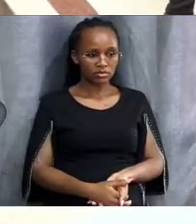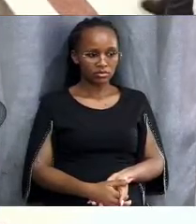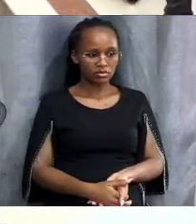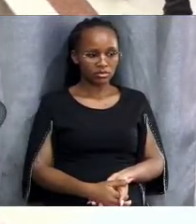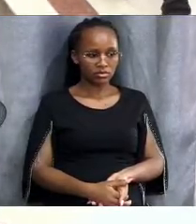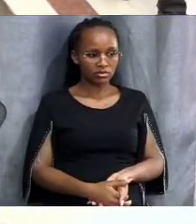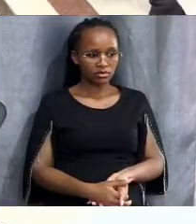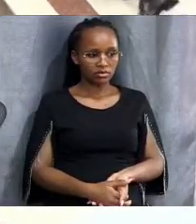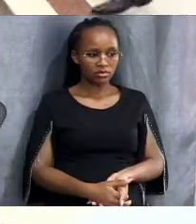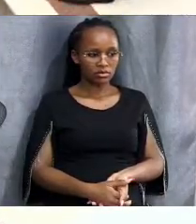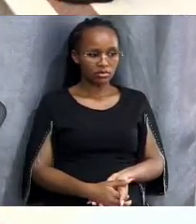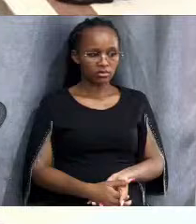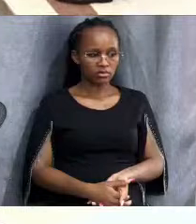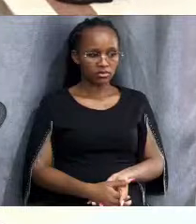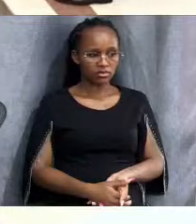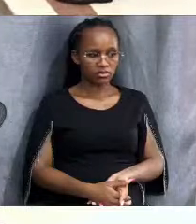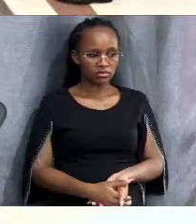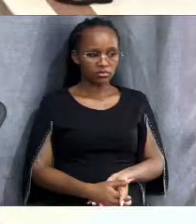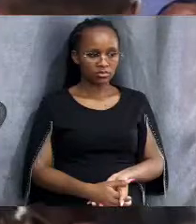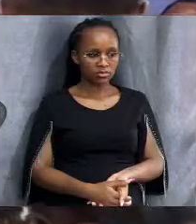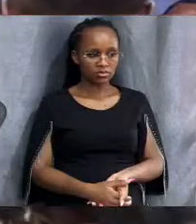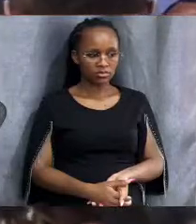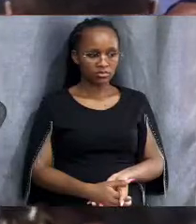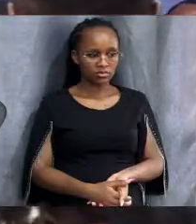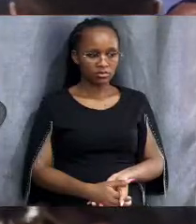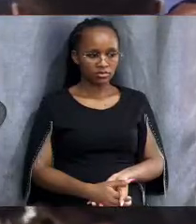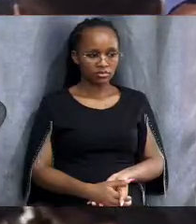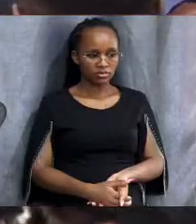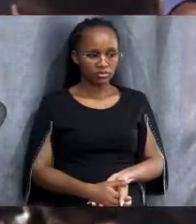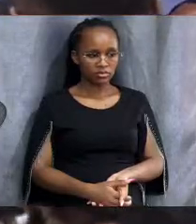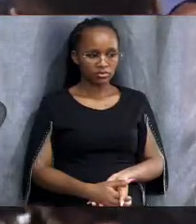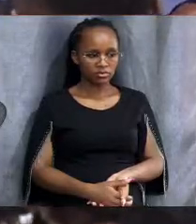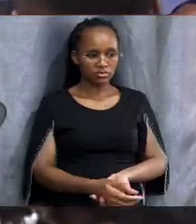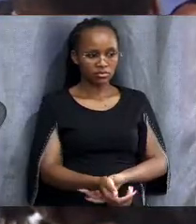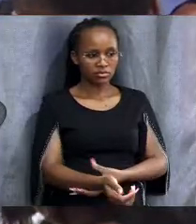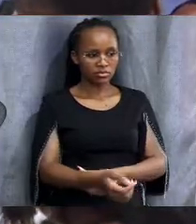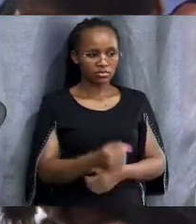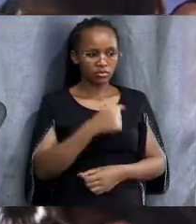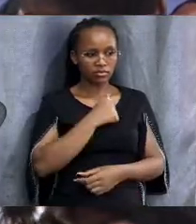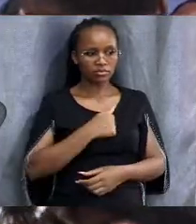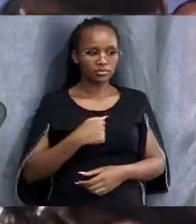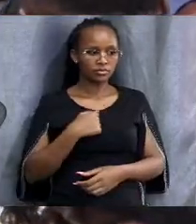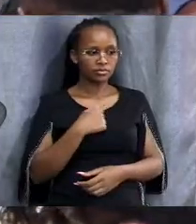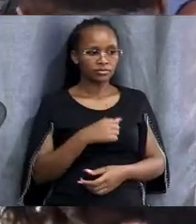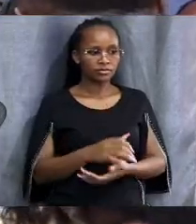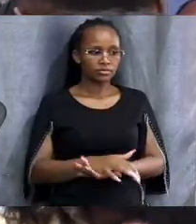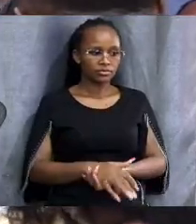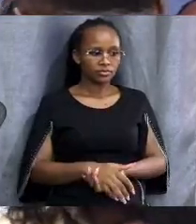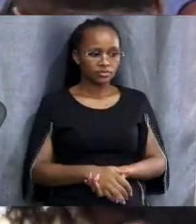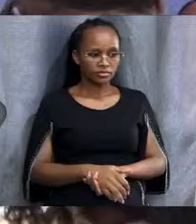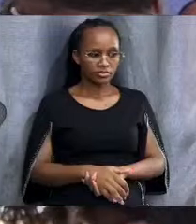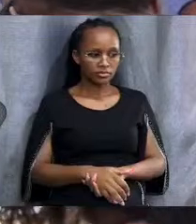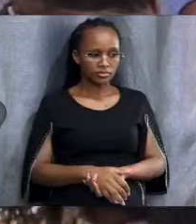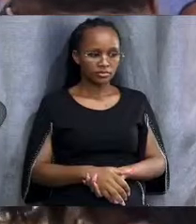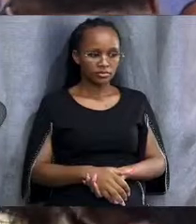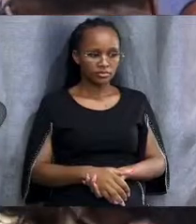Yes, nekorena, these are the condolences, and